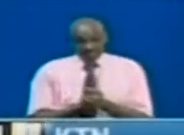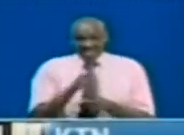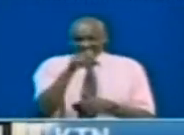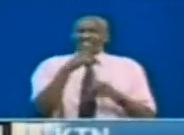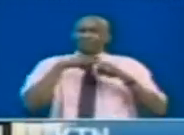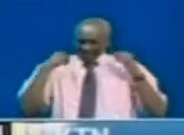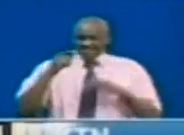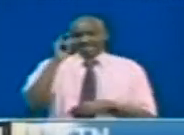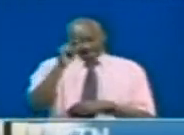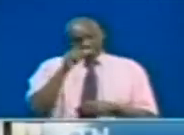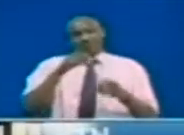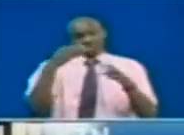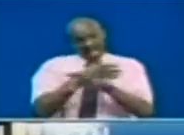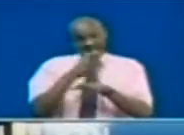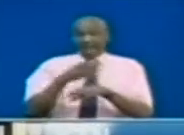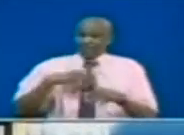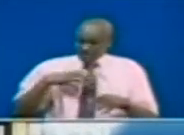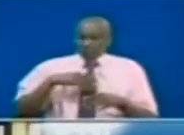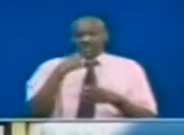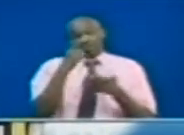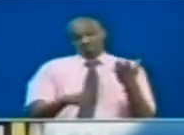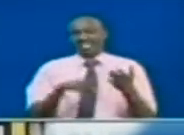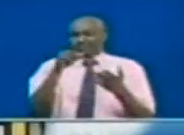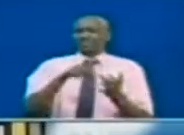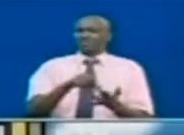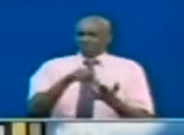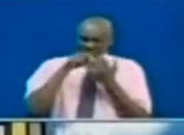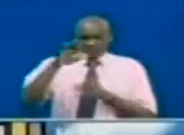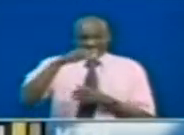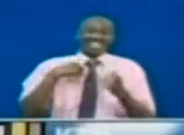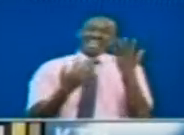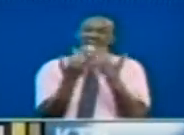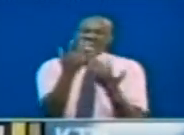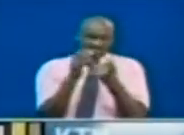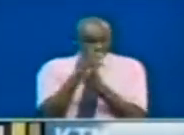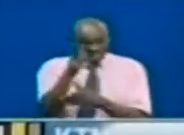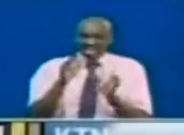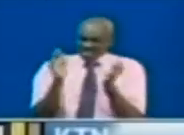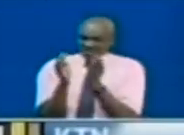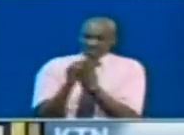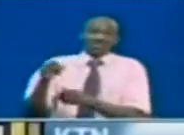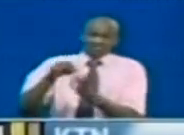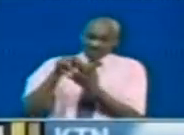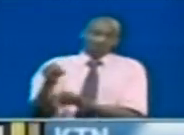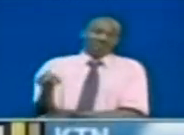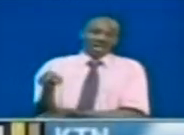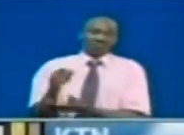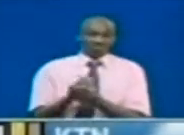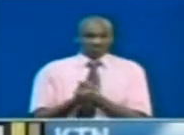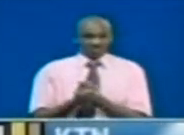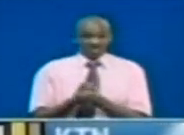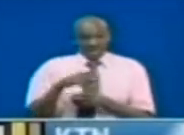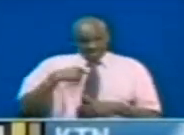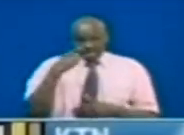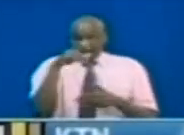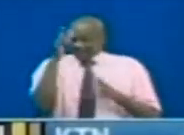"Such pastors who deceive people seeking God have a special place in hell reserved for them," end of quote. At I